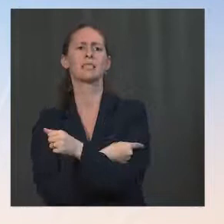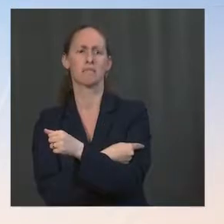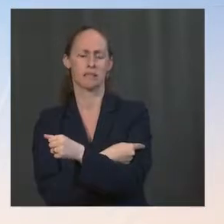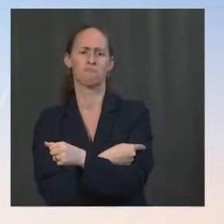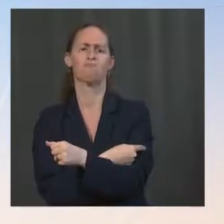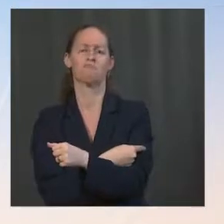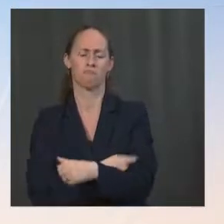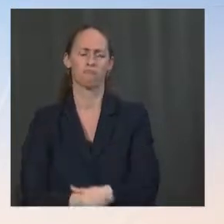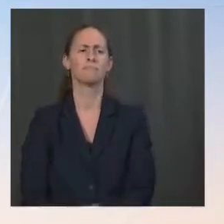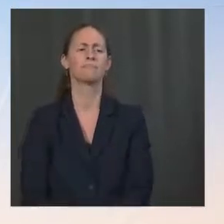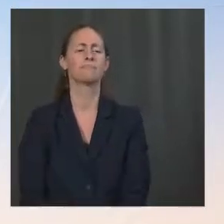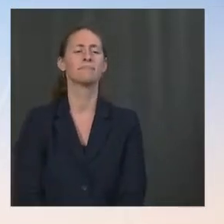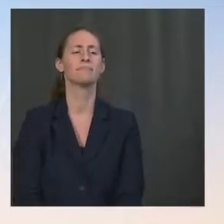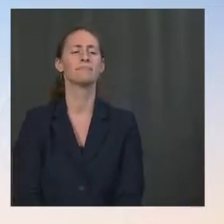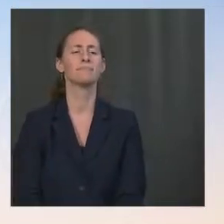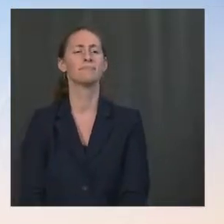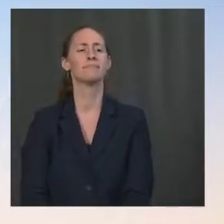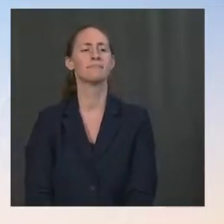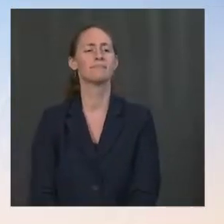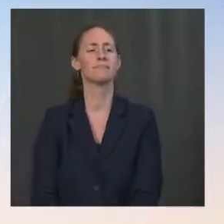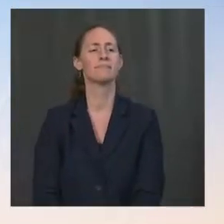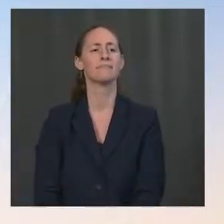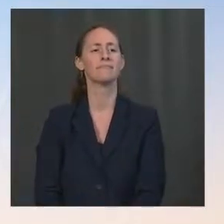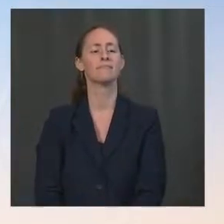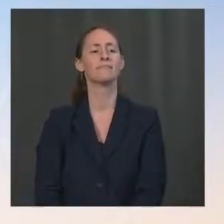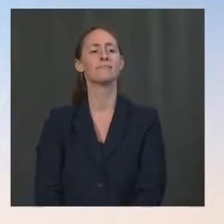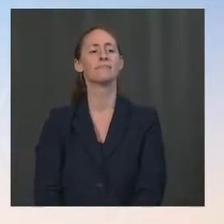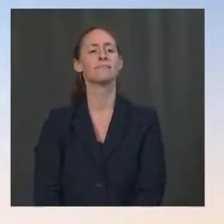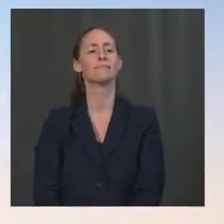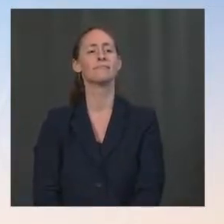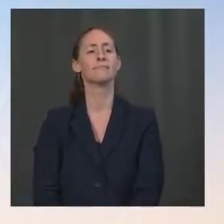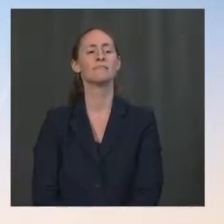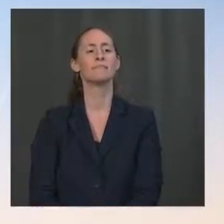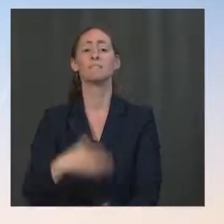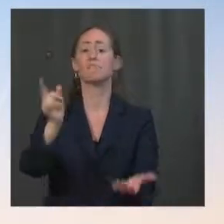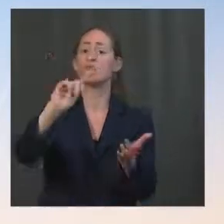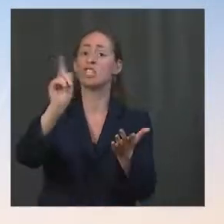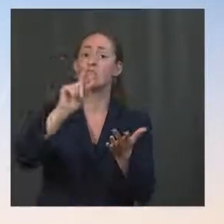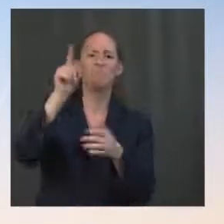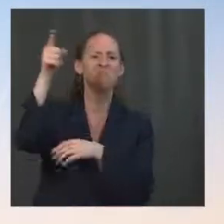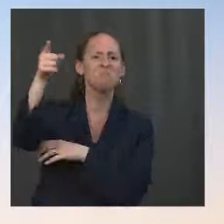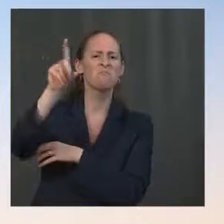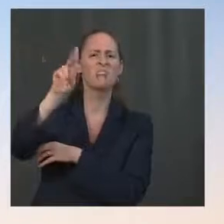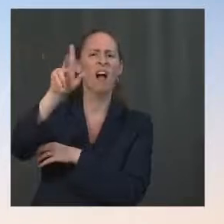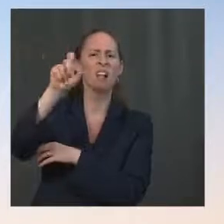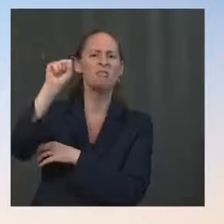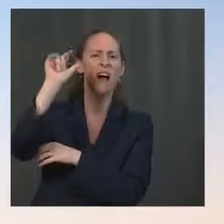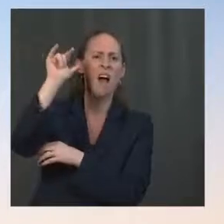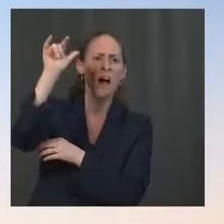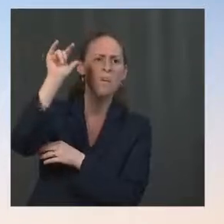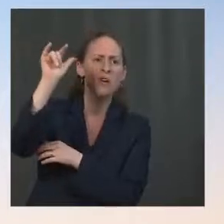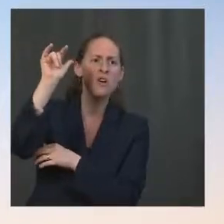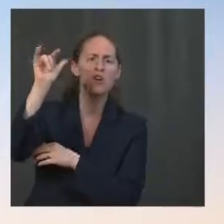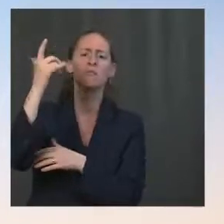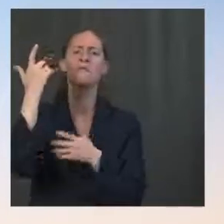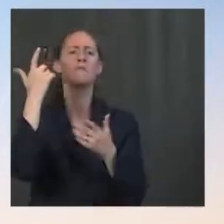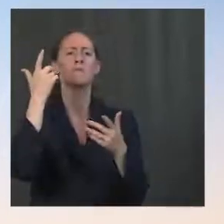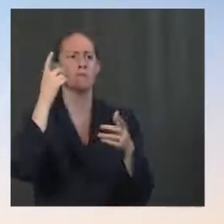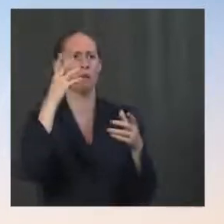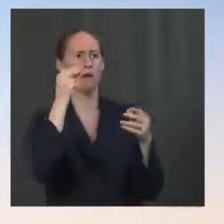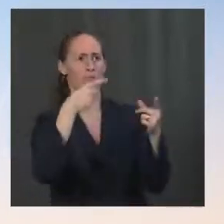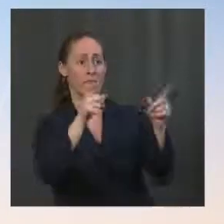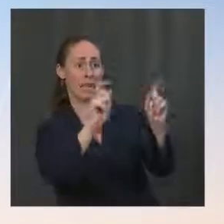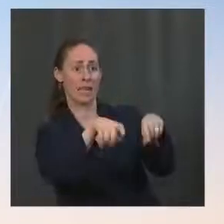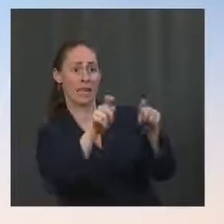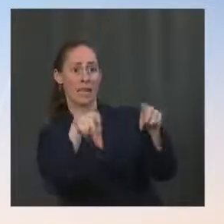States. But we have made this available at Dulles, and we are continuing to look for ways to expand access to the vaccine to other